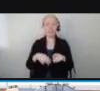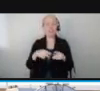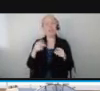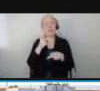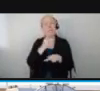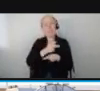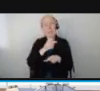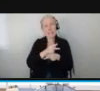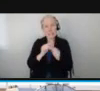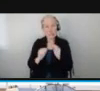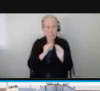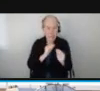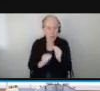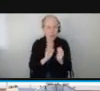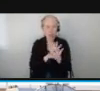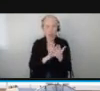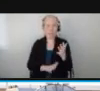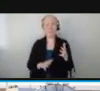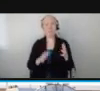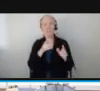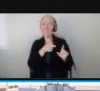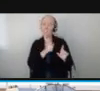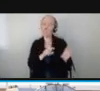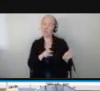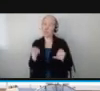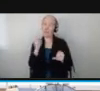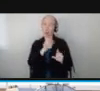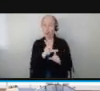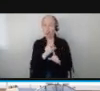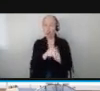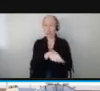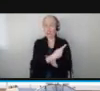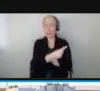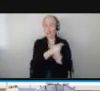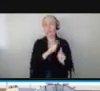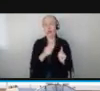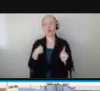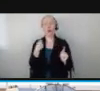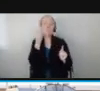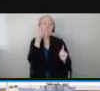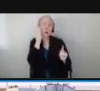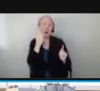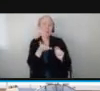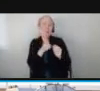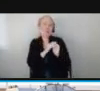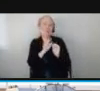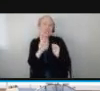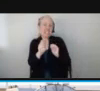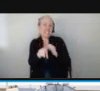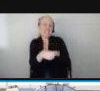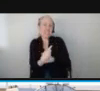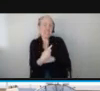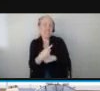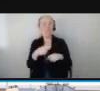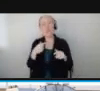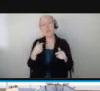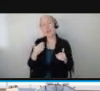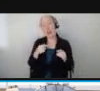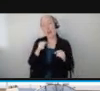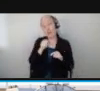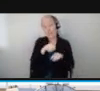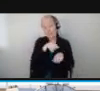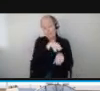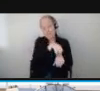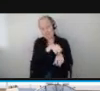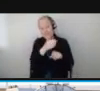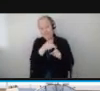It's intended for 30 days. There's talk of increasing that to 60, and we'll see how that goes. You could go a little bit further than 60 in this tab, but if you're